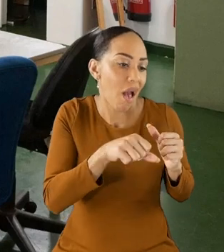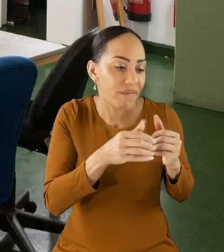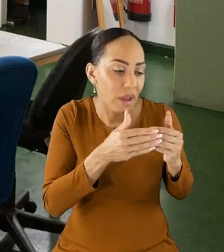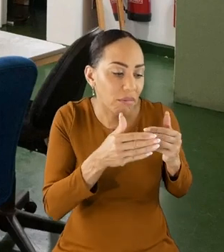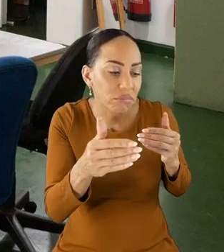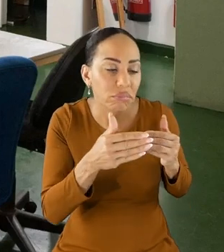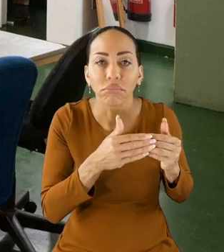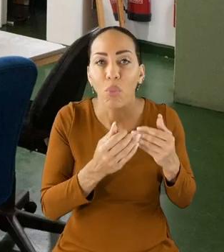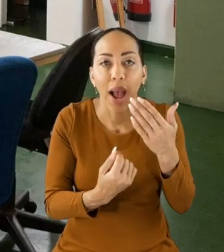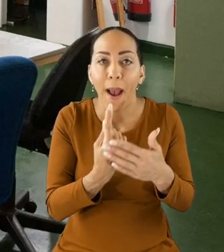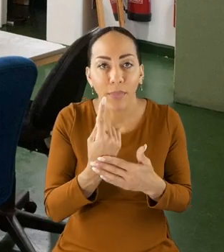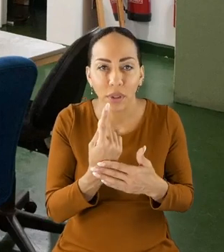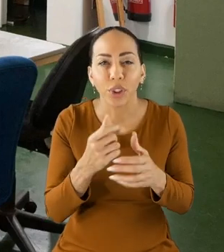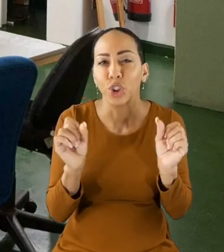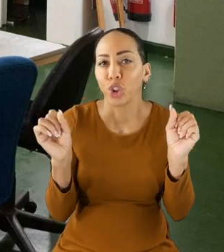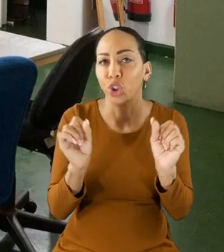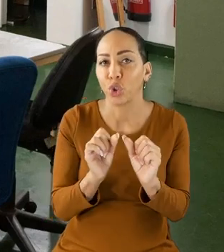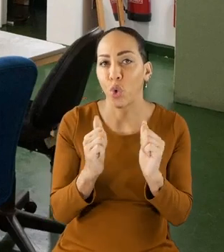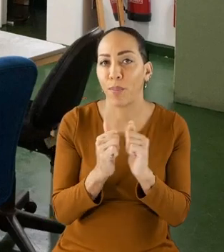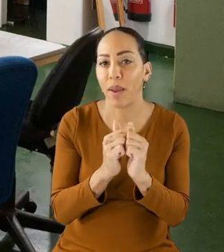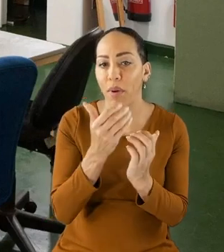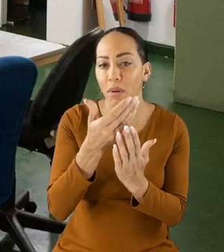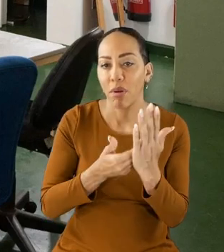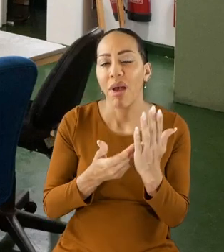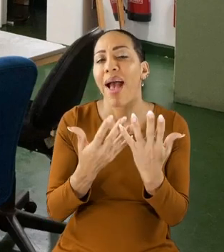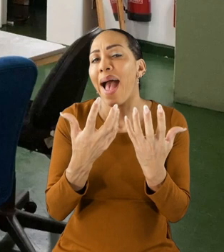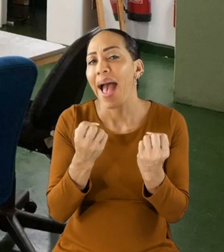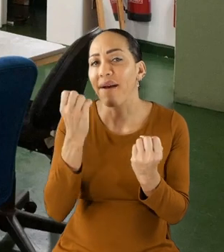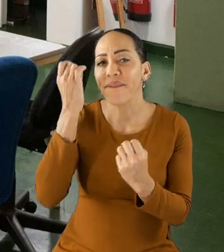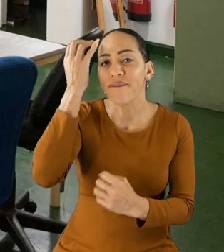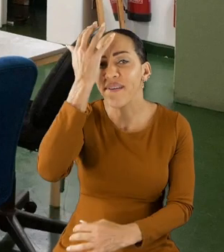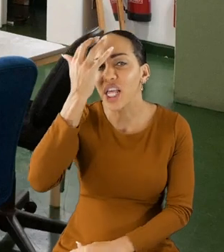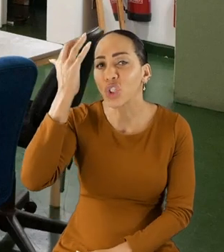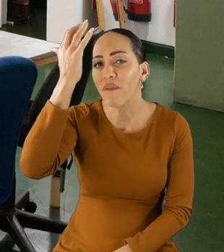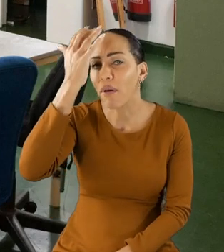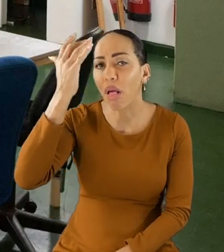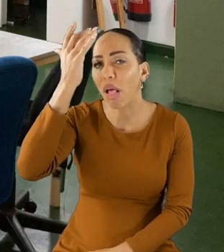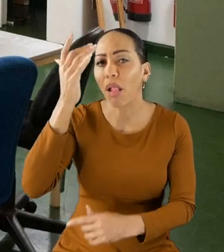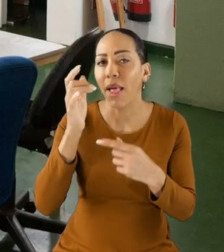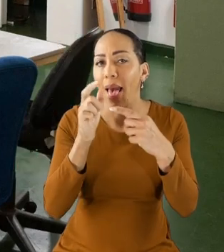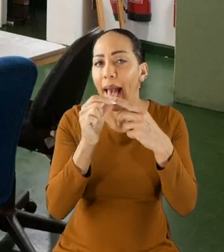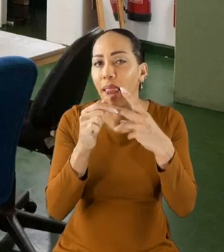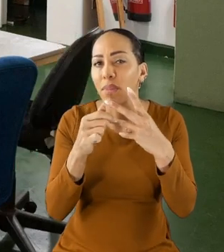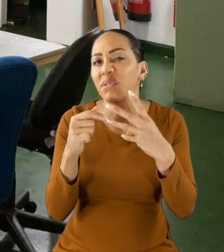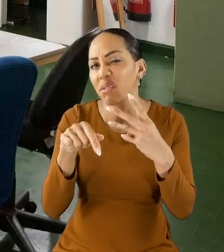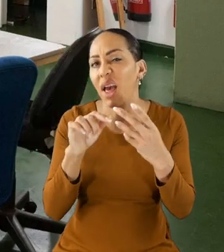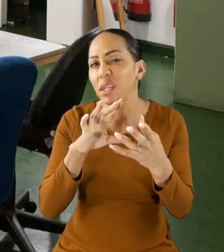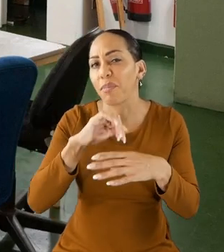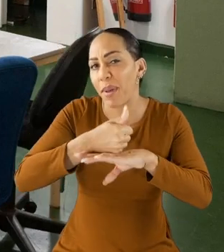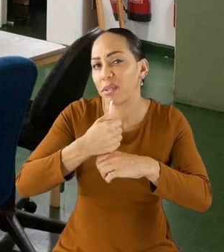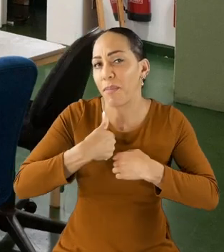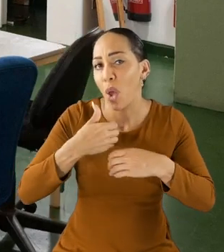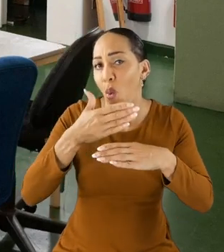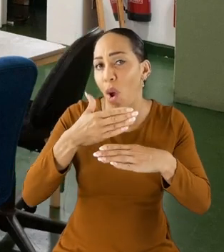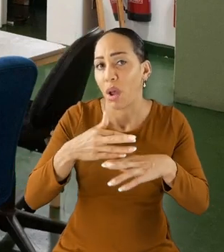So this is a short paper that I have presented. There are philosophical elements to this, and that's the nature of my work and what I do, and